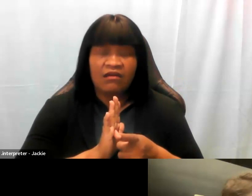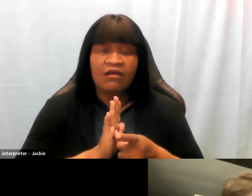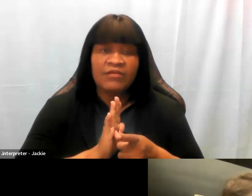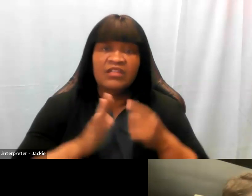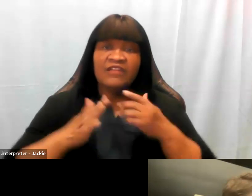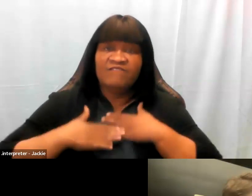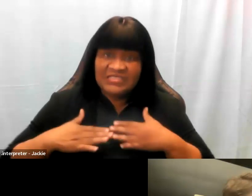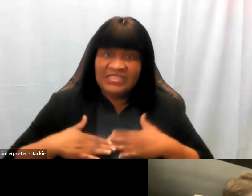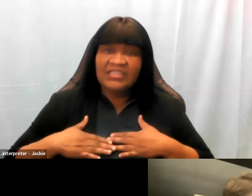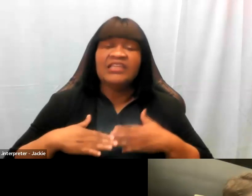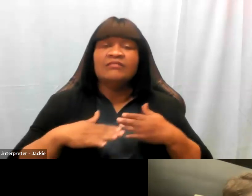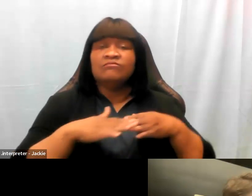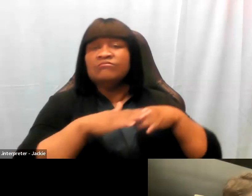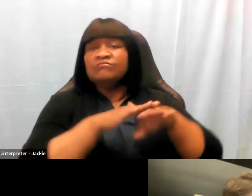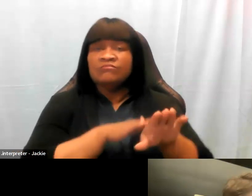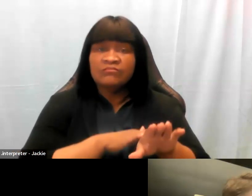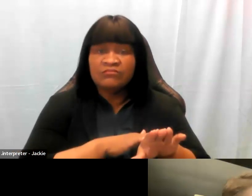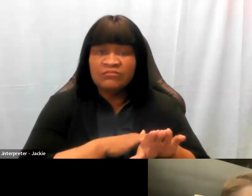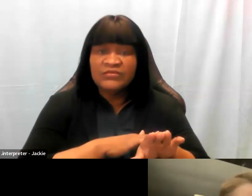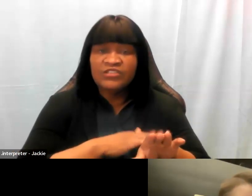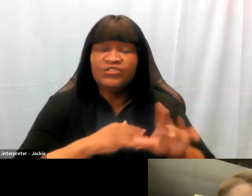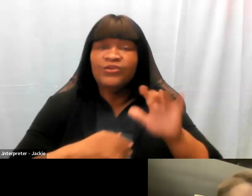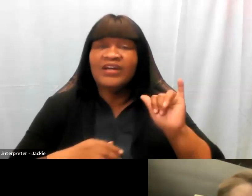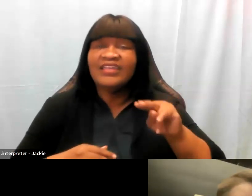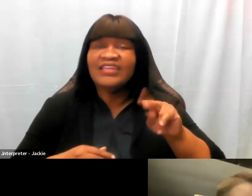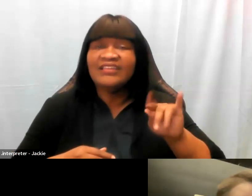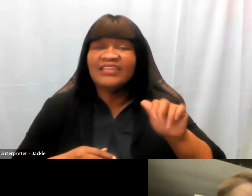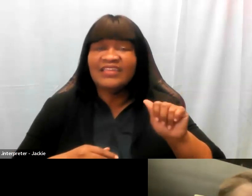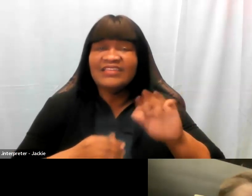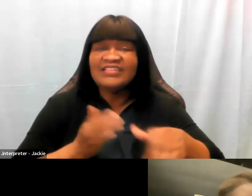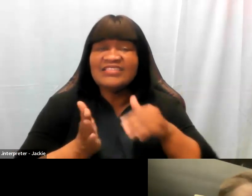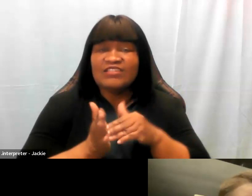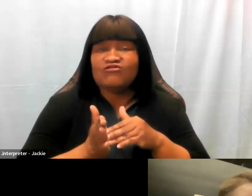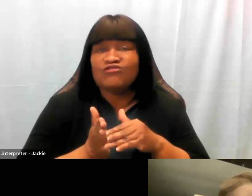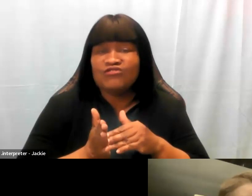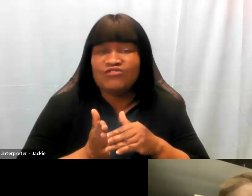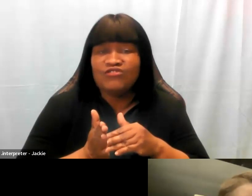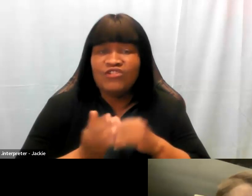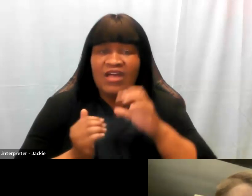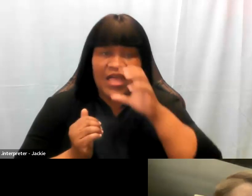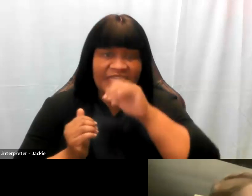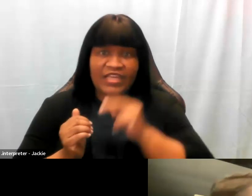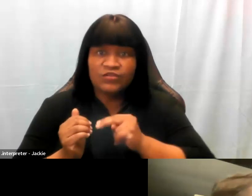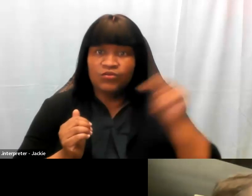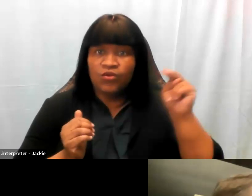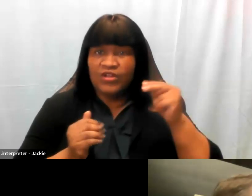physically walking into Indian Center down near, I guess, just north of the